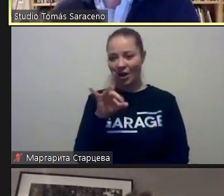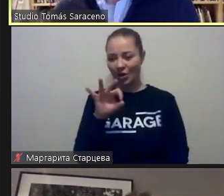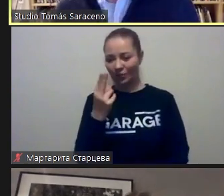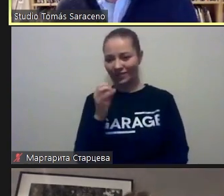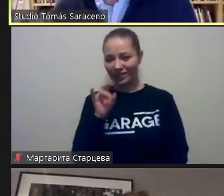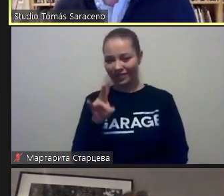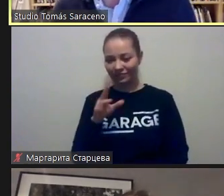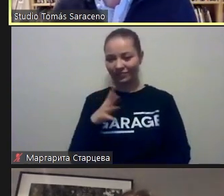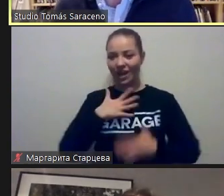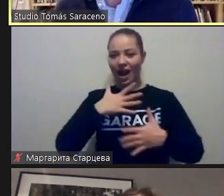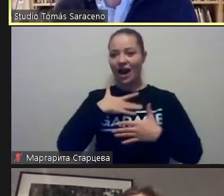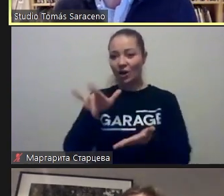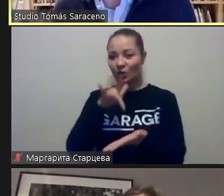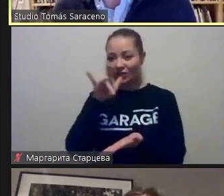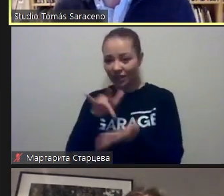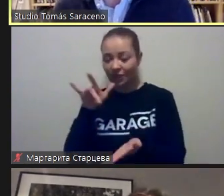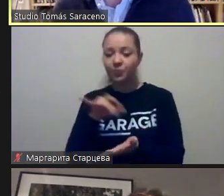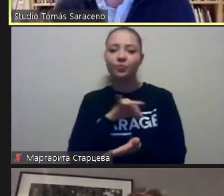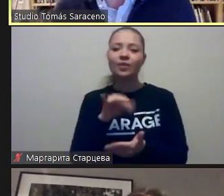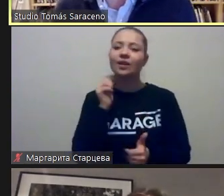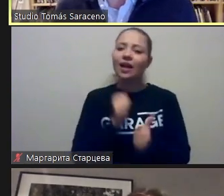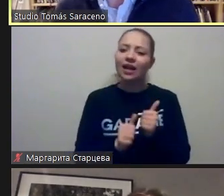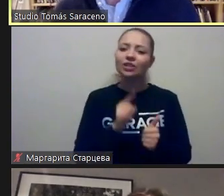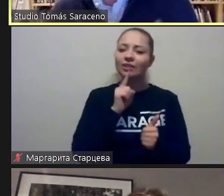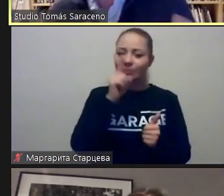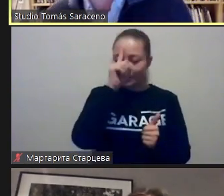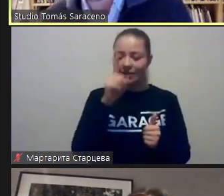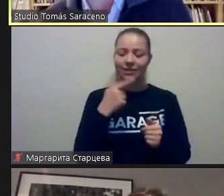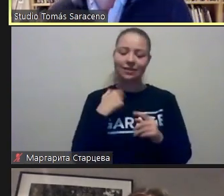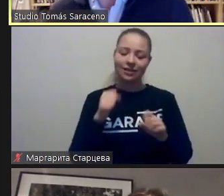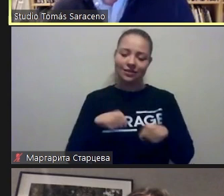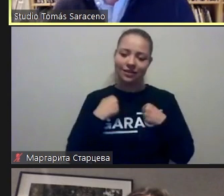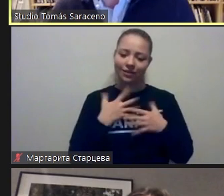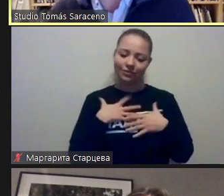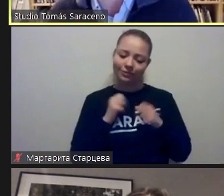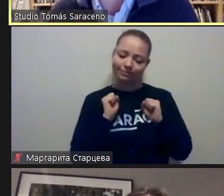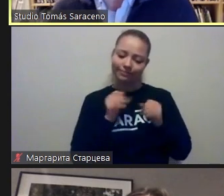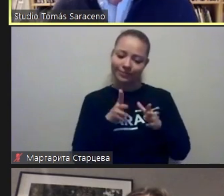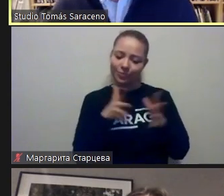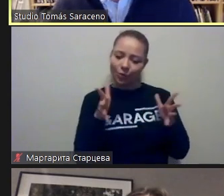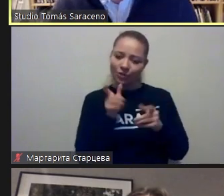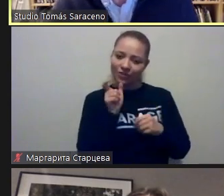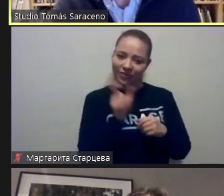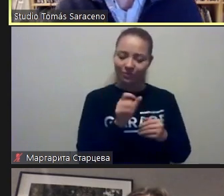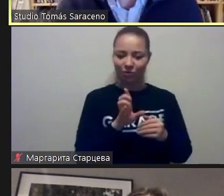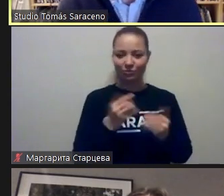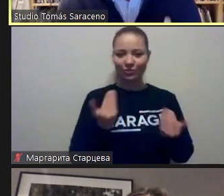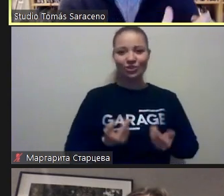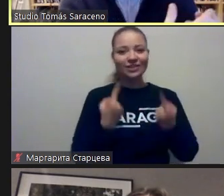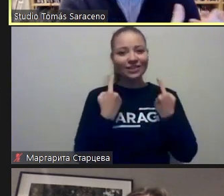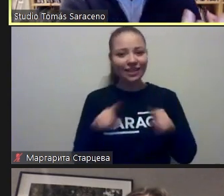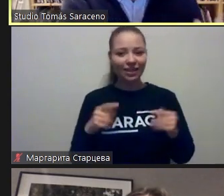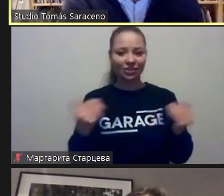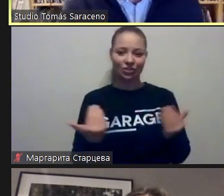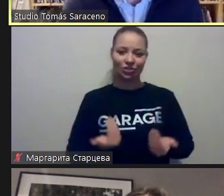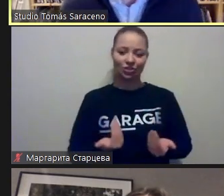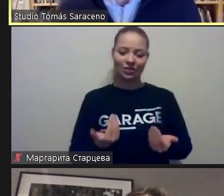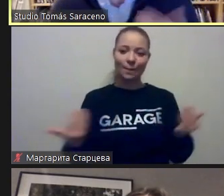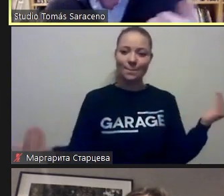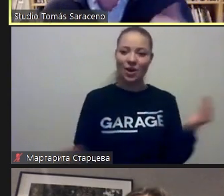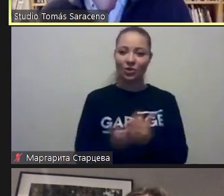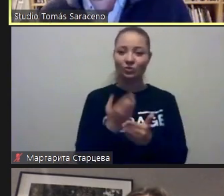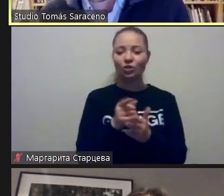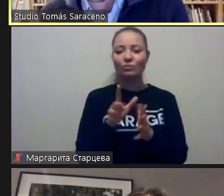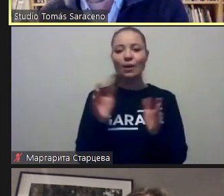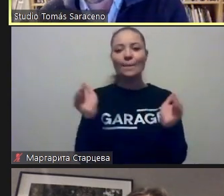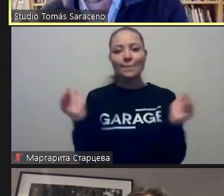time to live differently. And this means, by consuming less water, traveling less, being more sustainable. And then when we